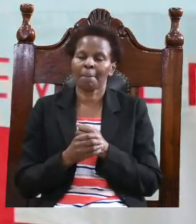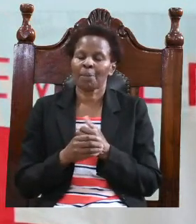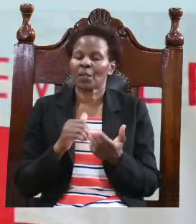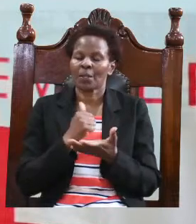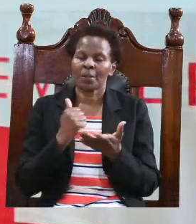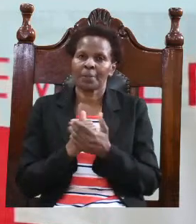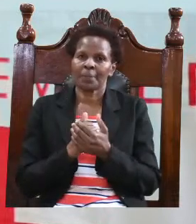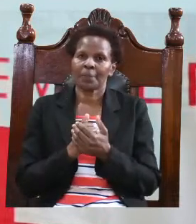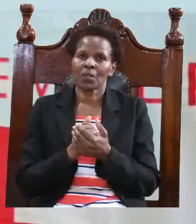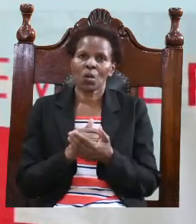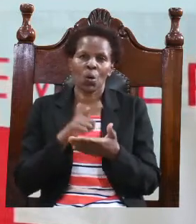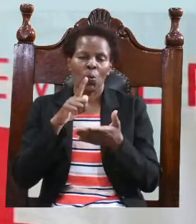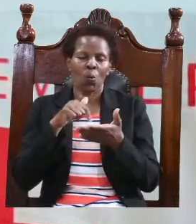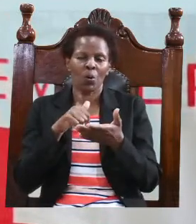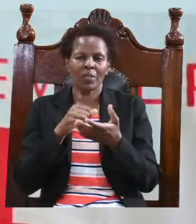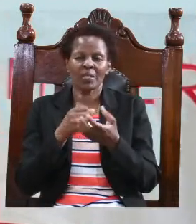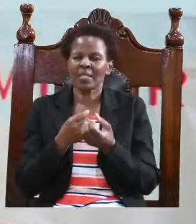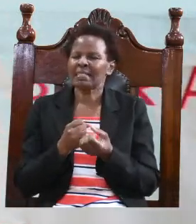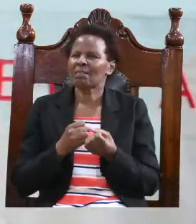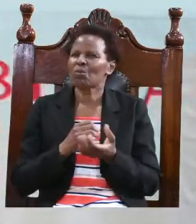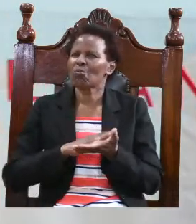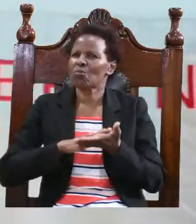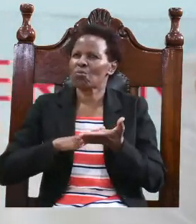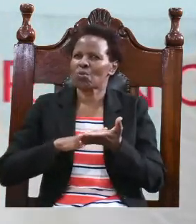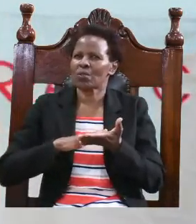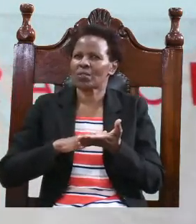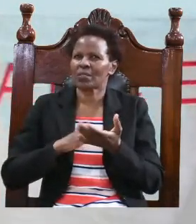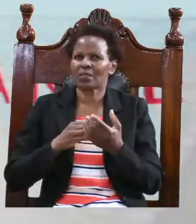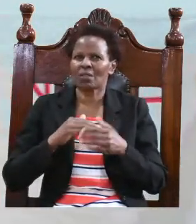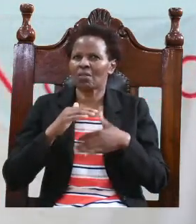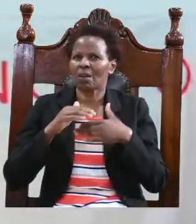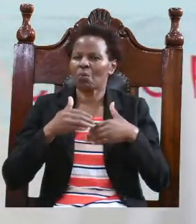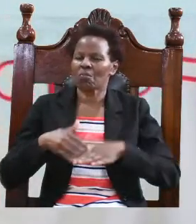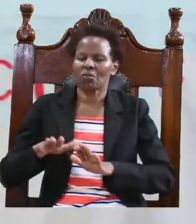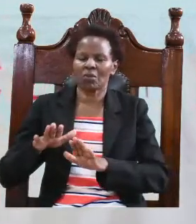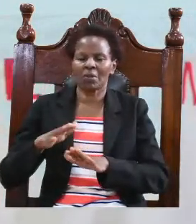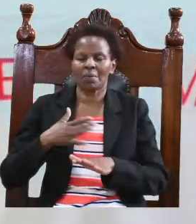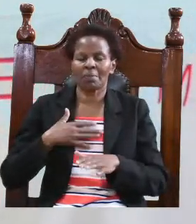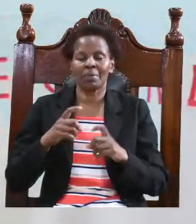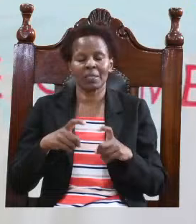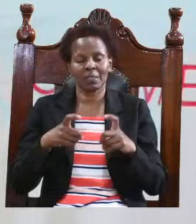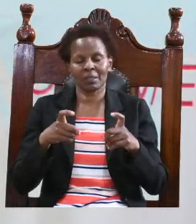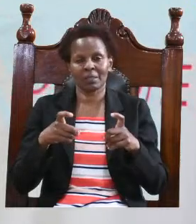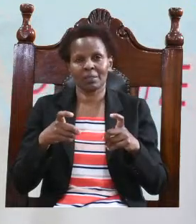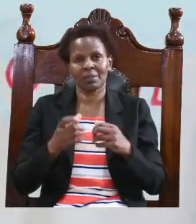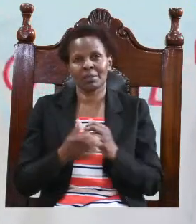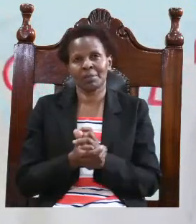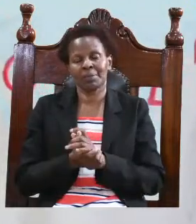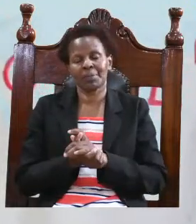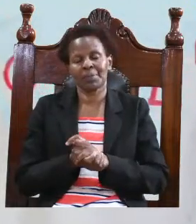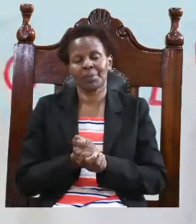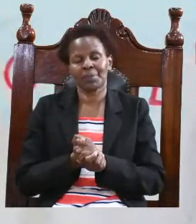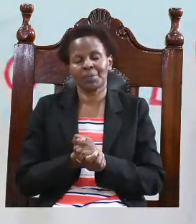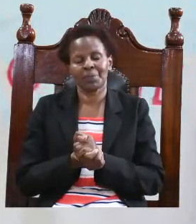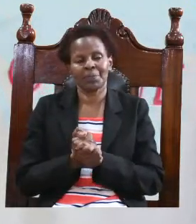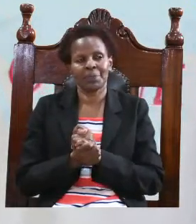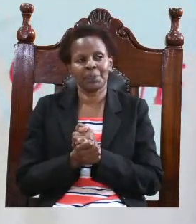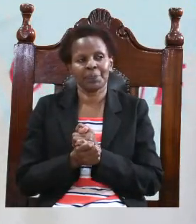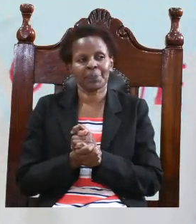Amen. What can wash away my sin? Stanza one and the chorus.